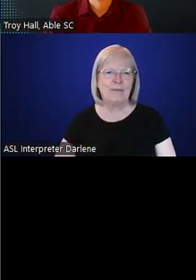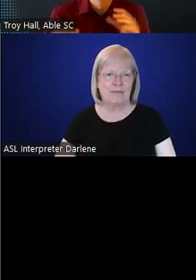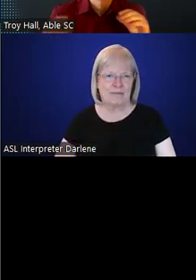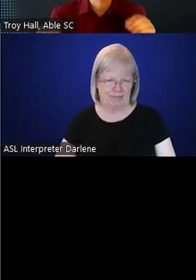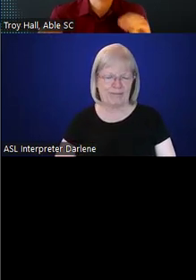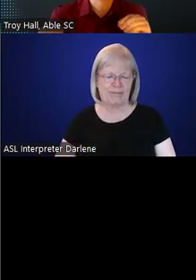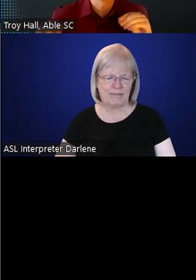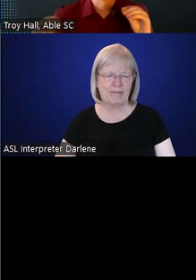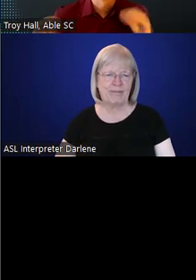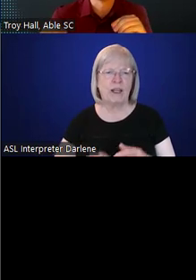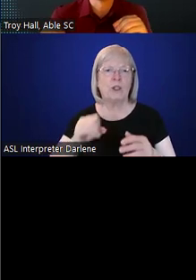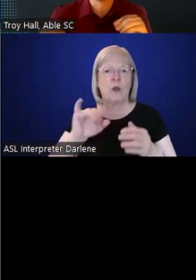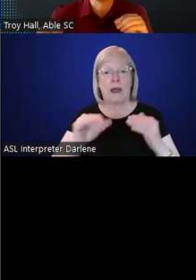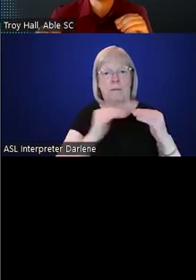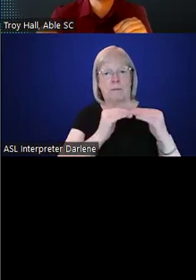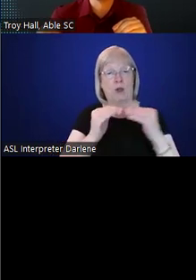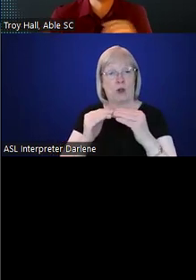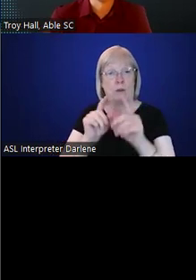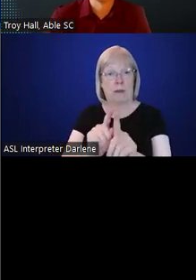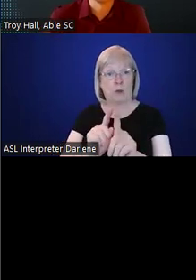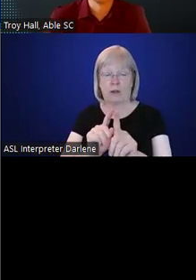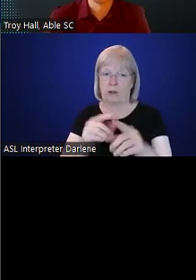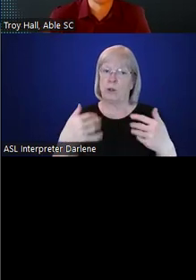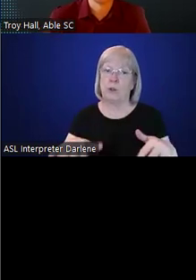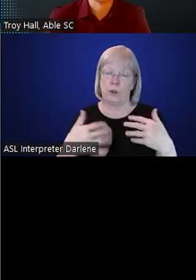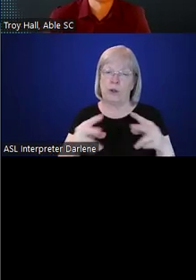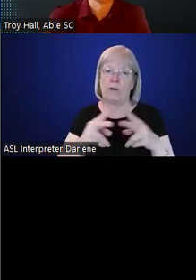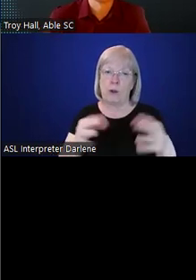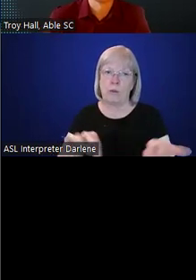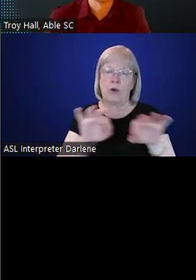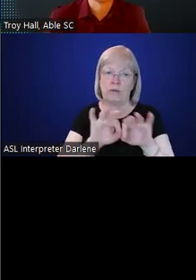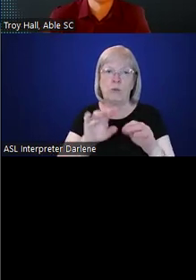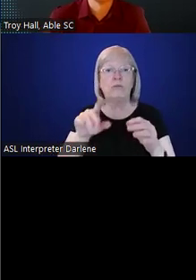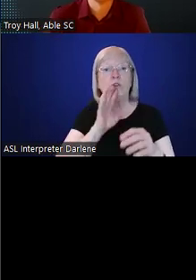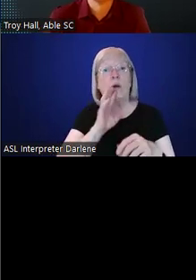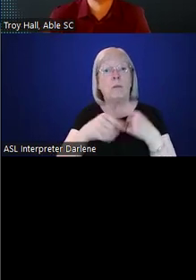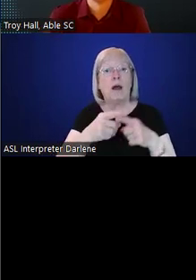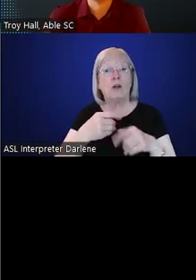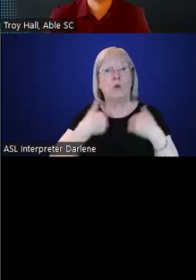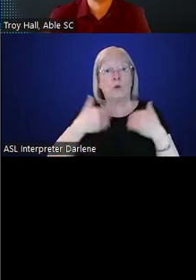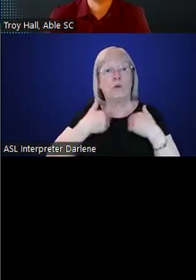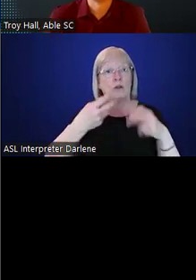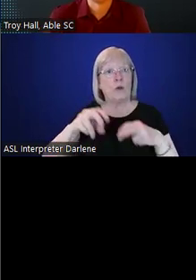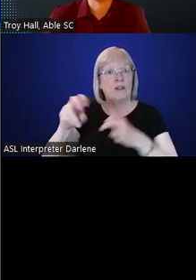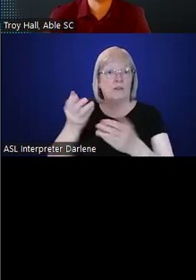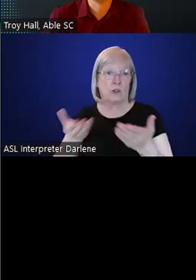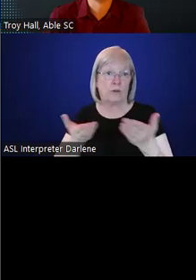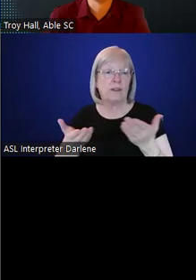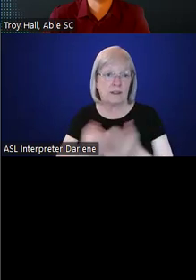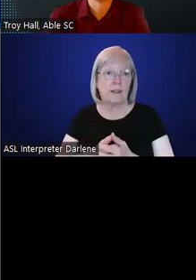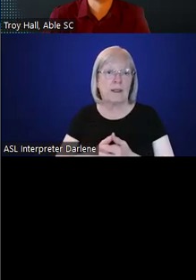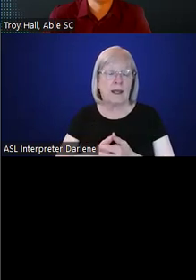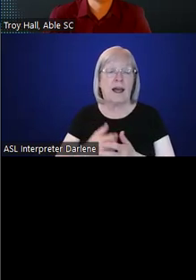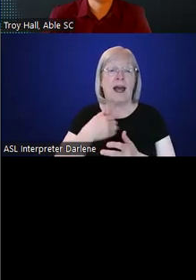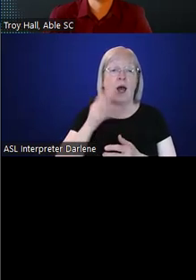Okay, peer mentoring is incredibly important when it comes to youth transition services, right? And I'm going to use the